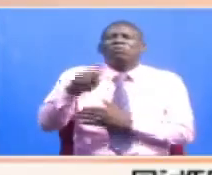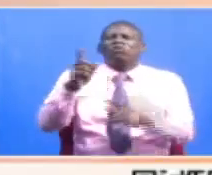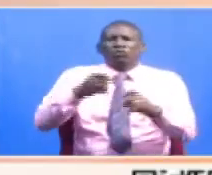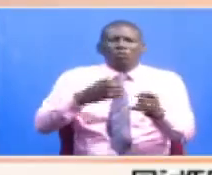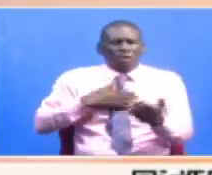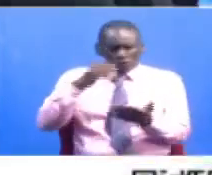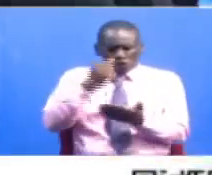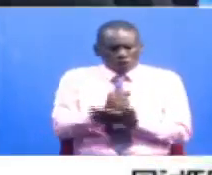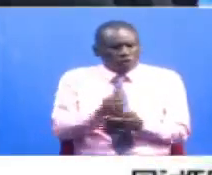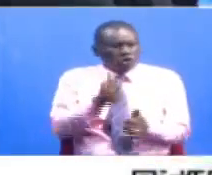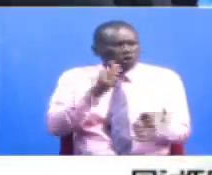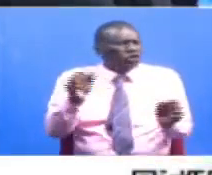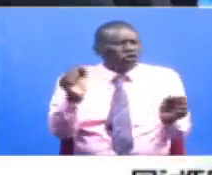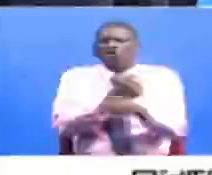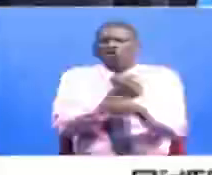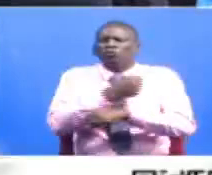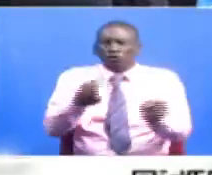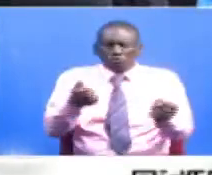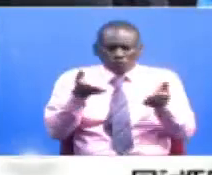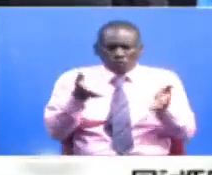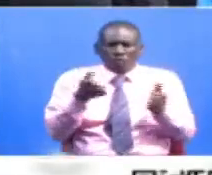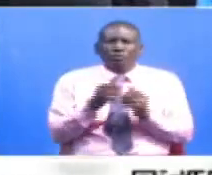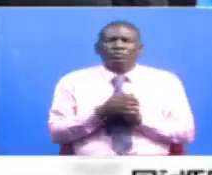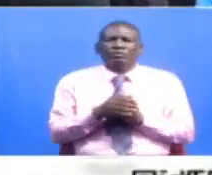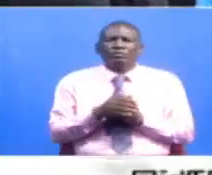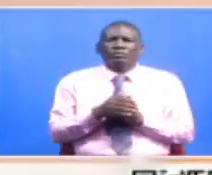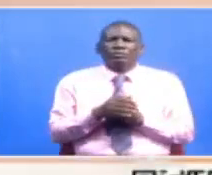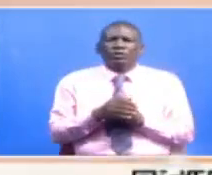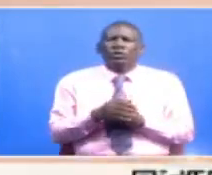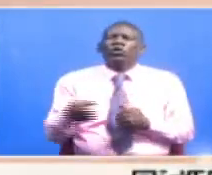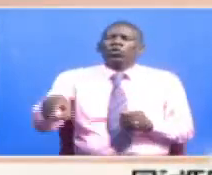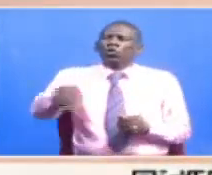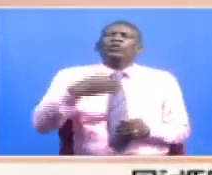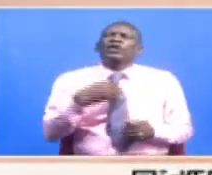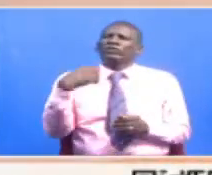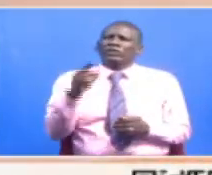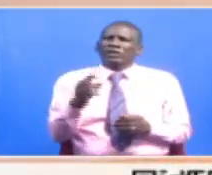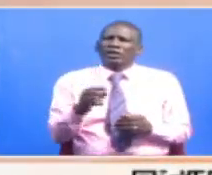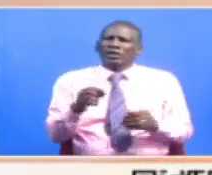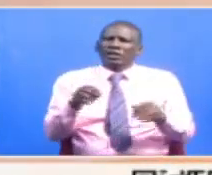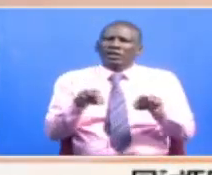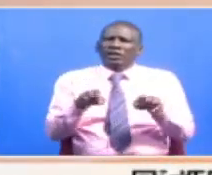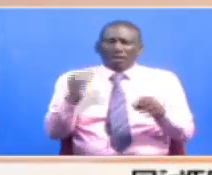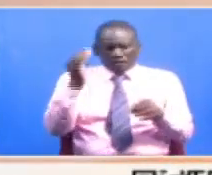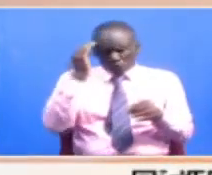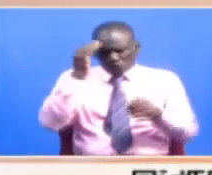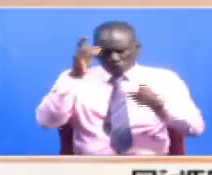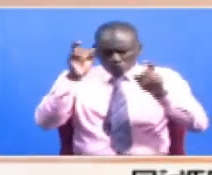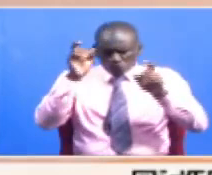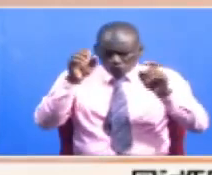from my office, which again is not going to be there. We have said education should be